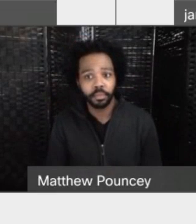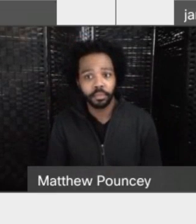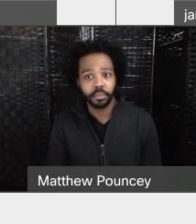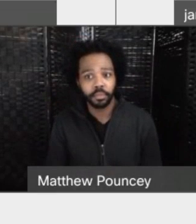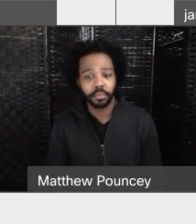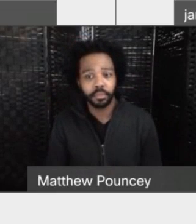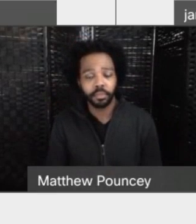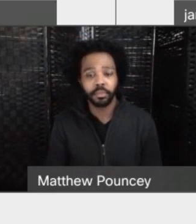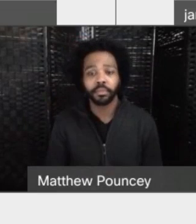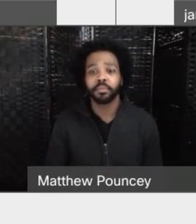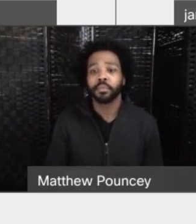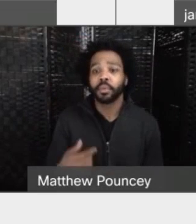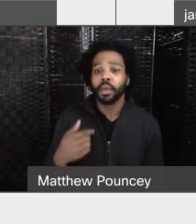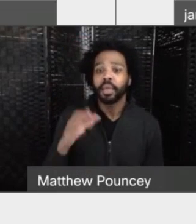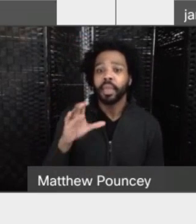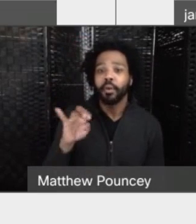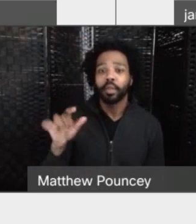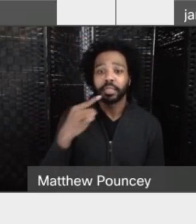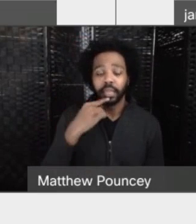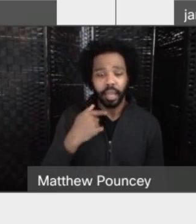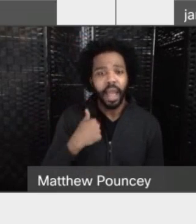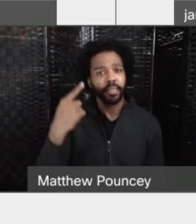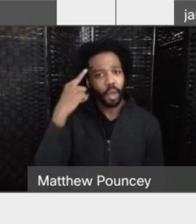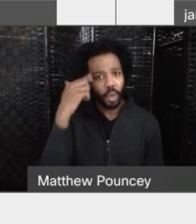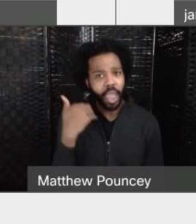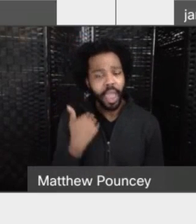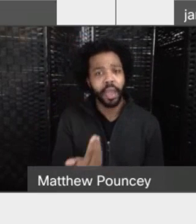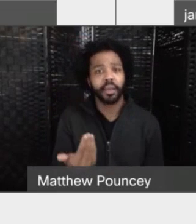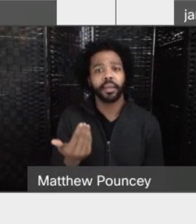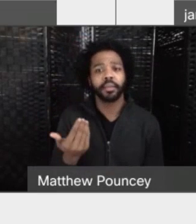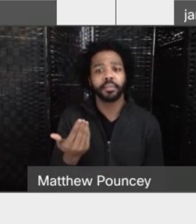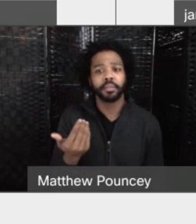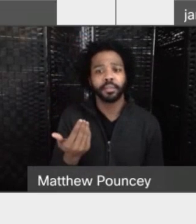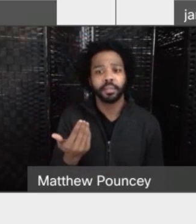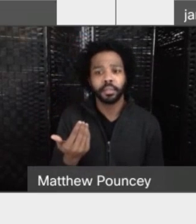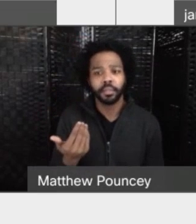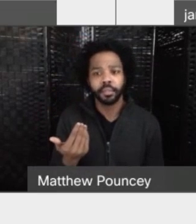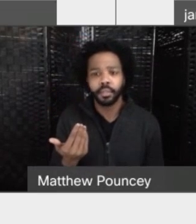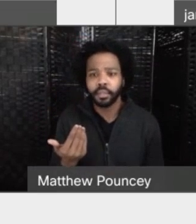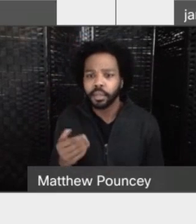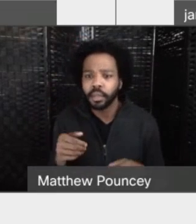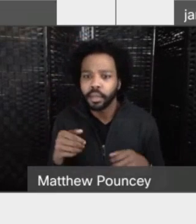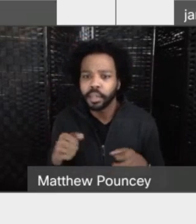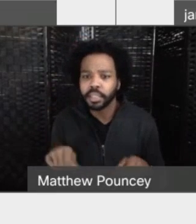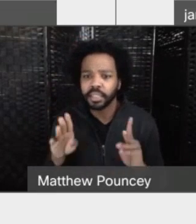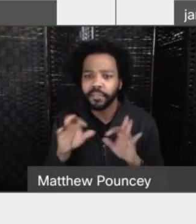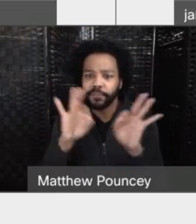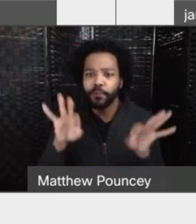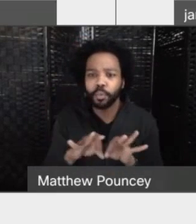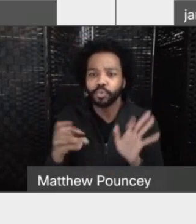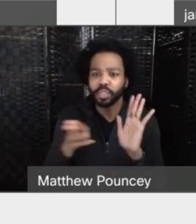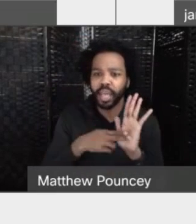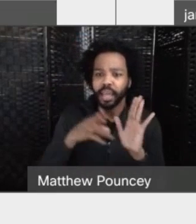as I was told, there will be a consent form to sign an SL. What I can say to you is that lots